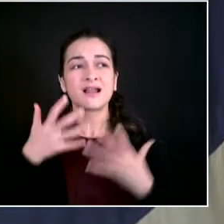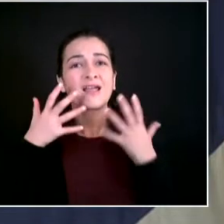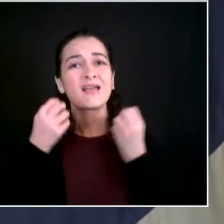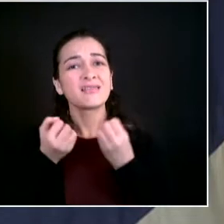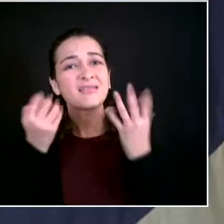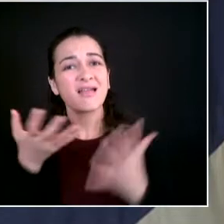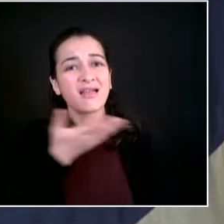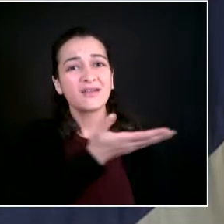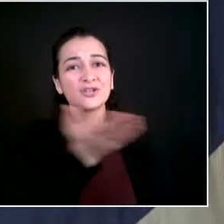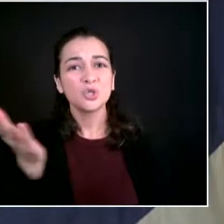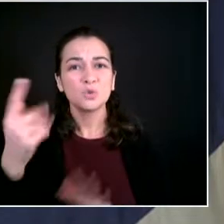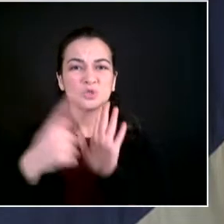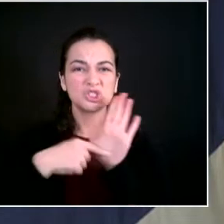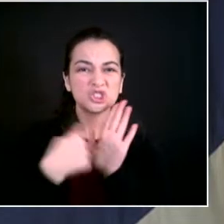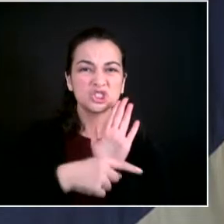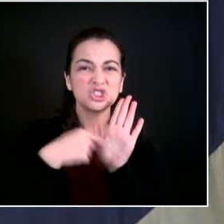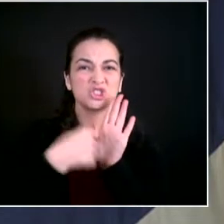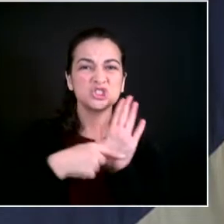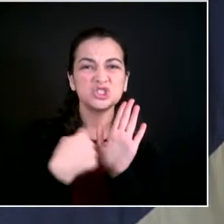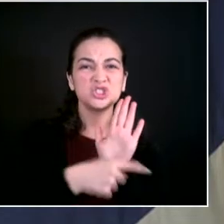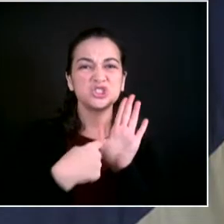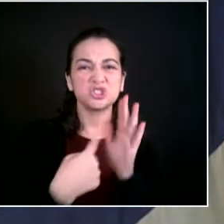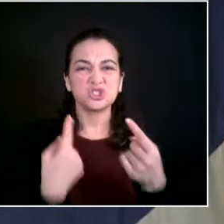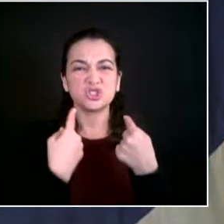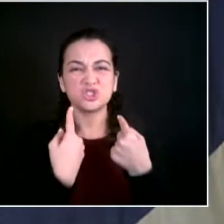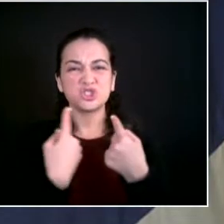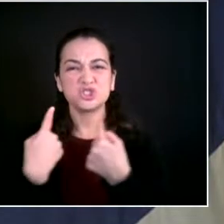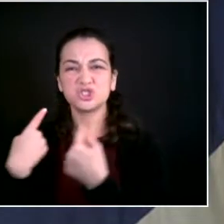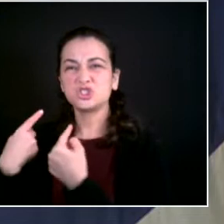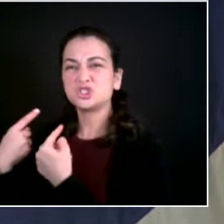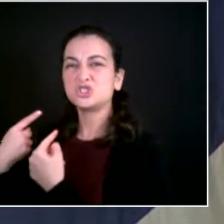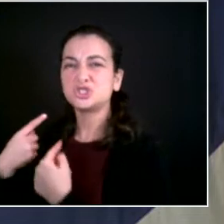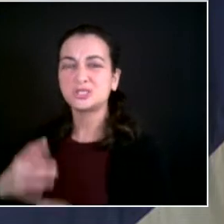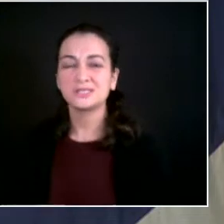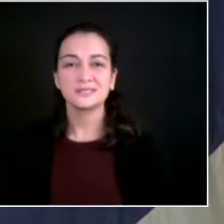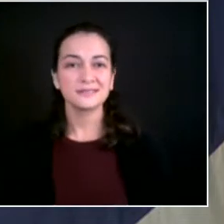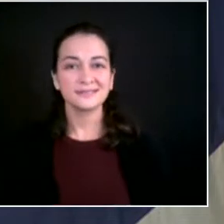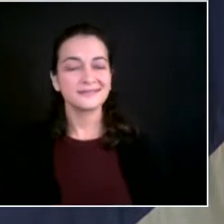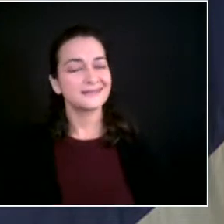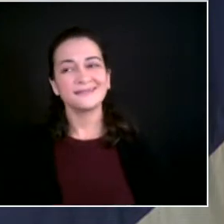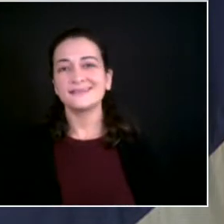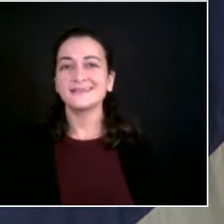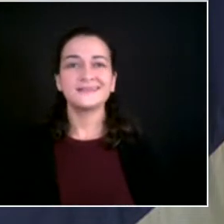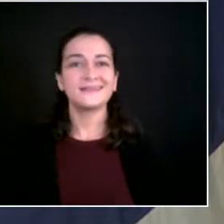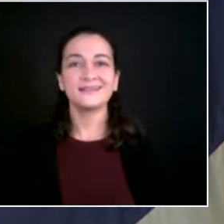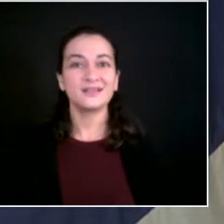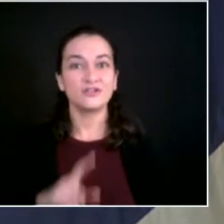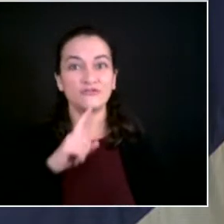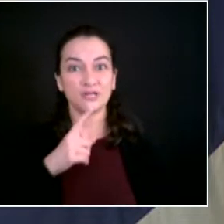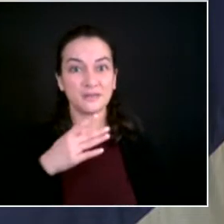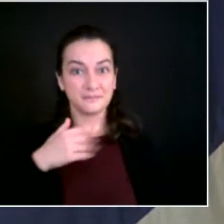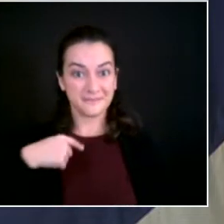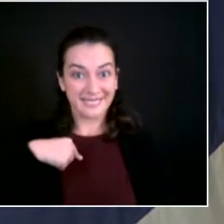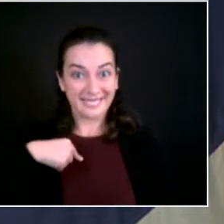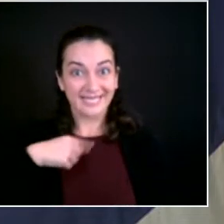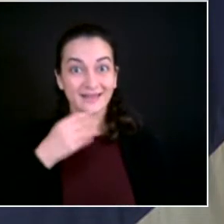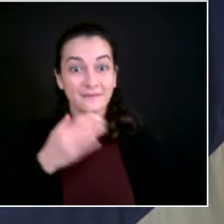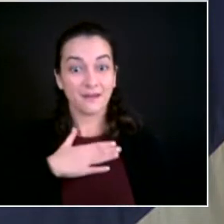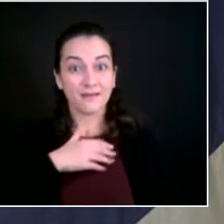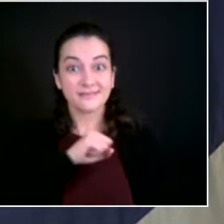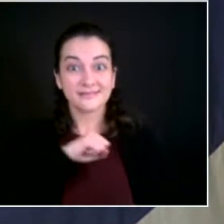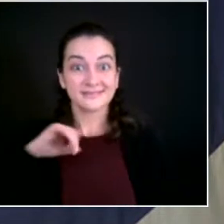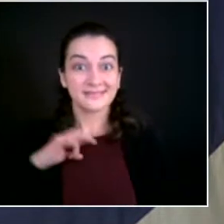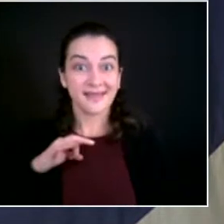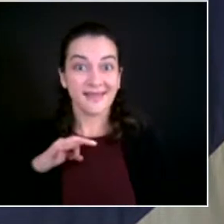administration have delivered for the working people of New York, just like I promised we would. Those are